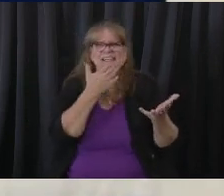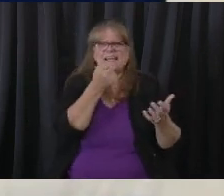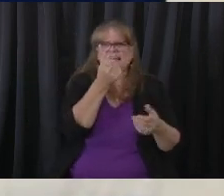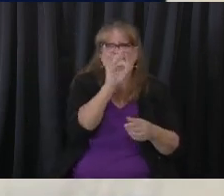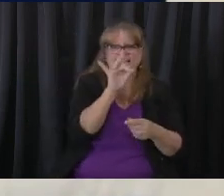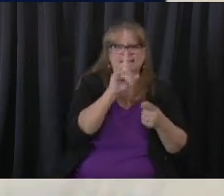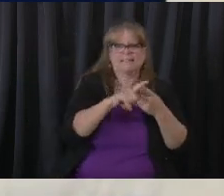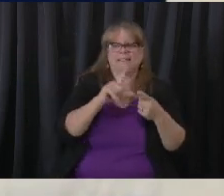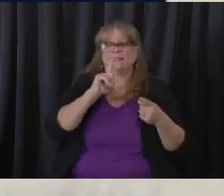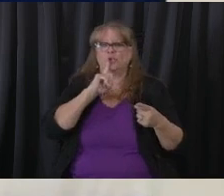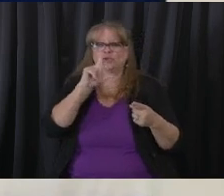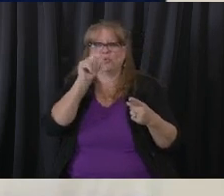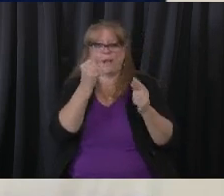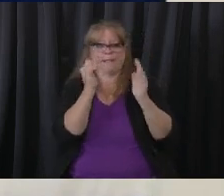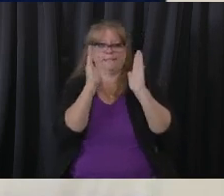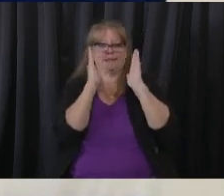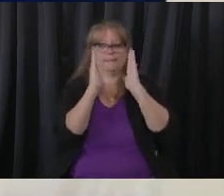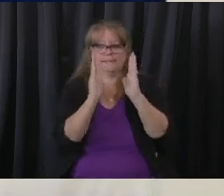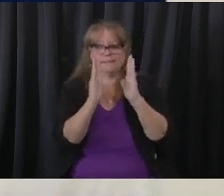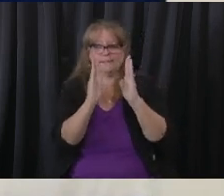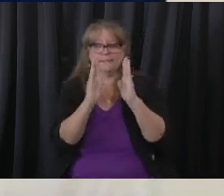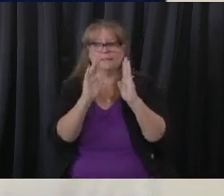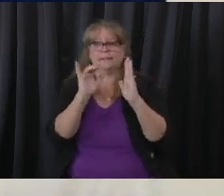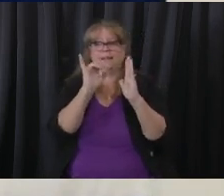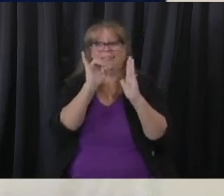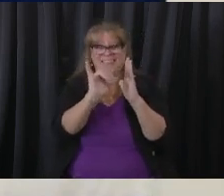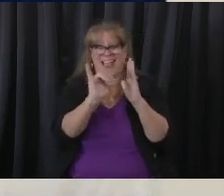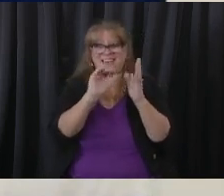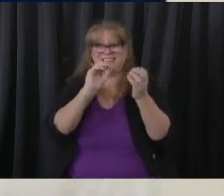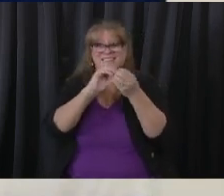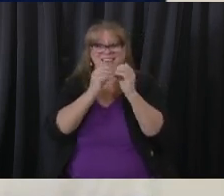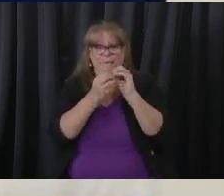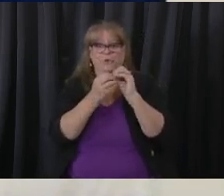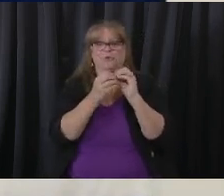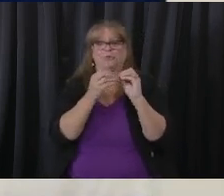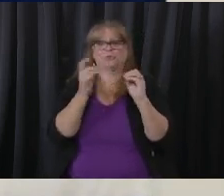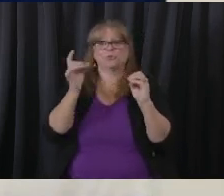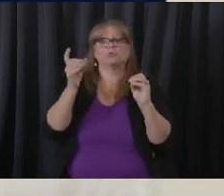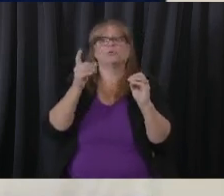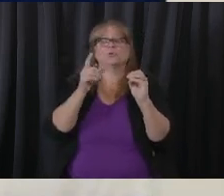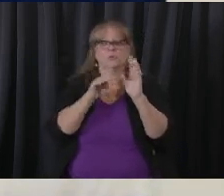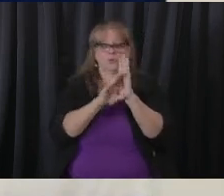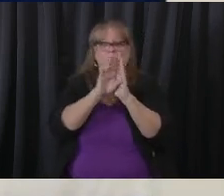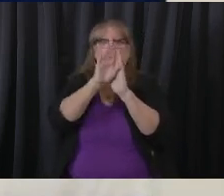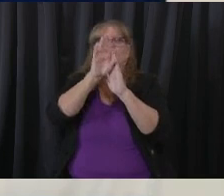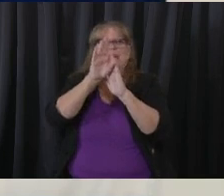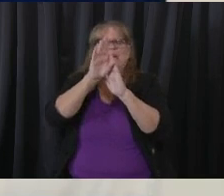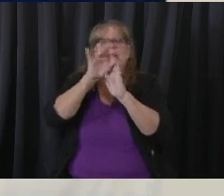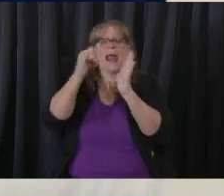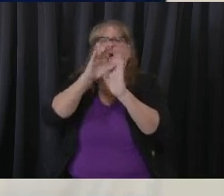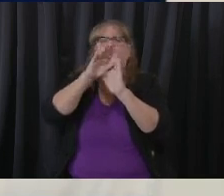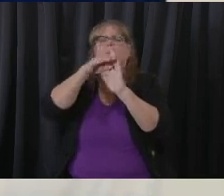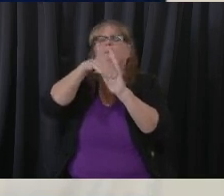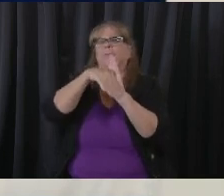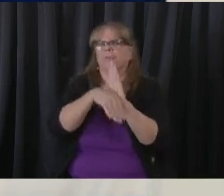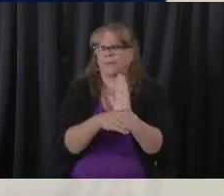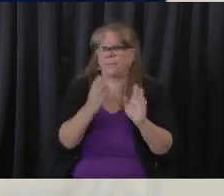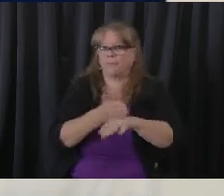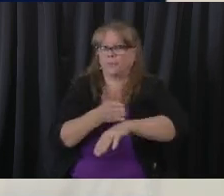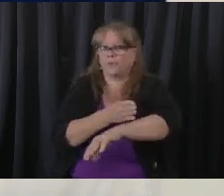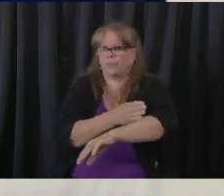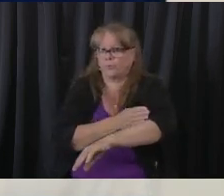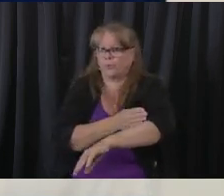those mitigation measures. So the goal is to do targeted local interventions to prevent outbreaks, site-based